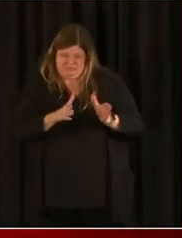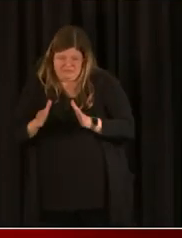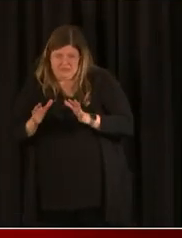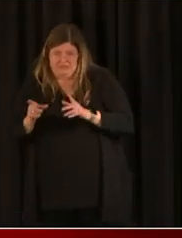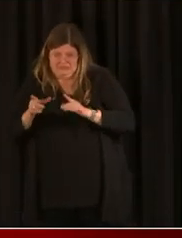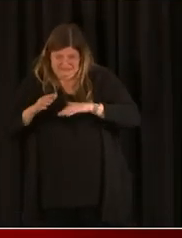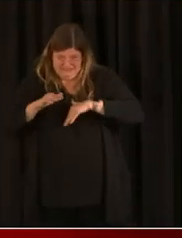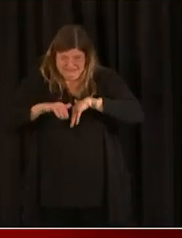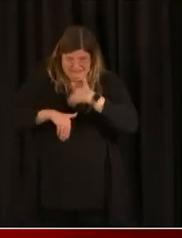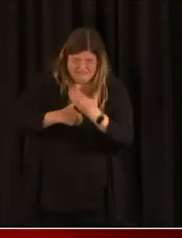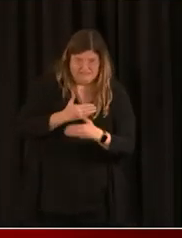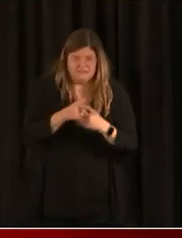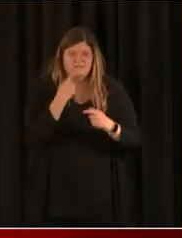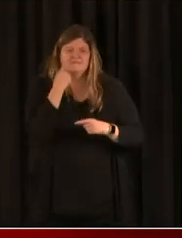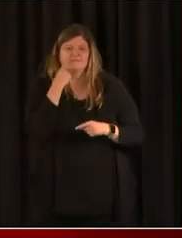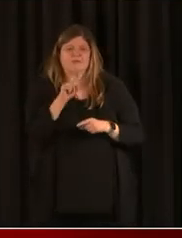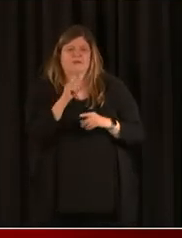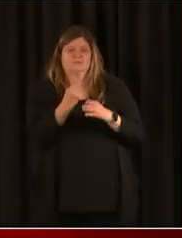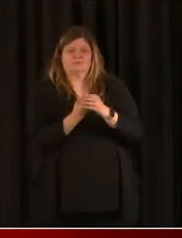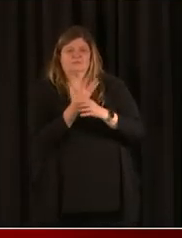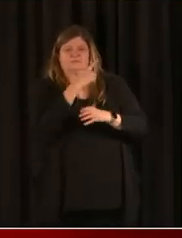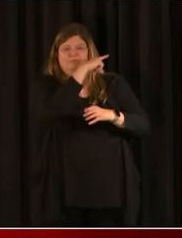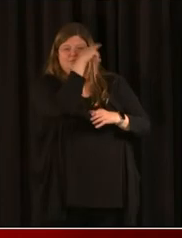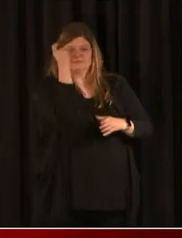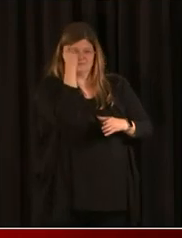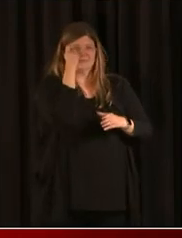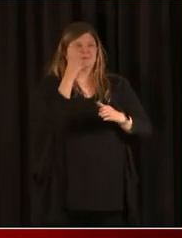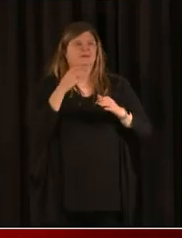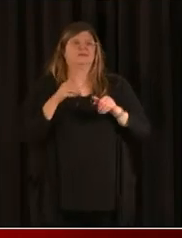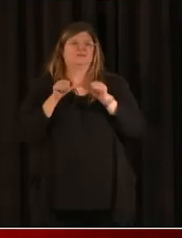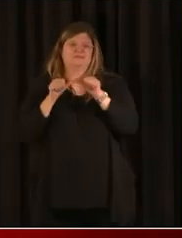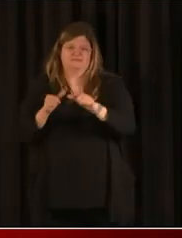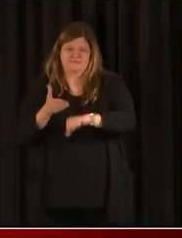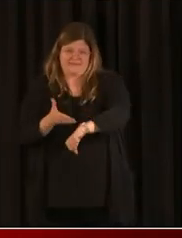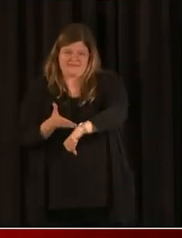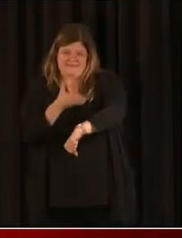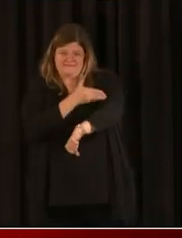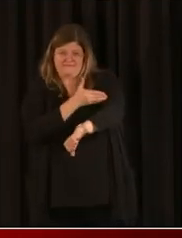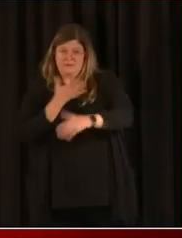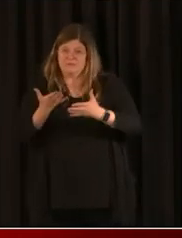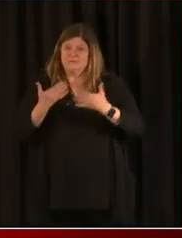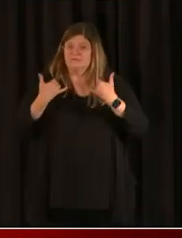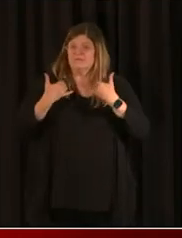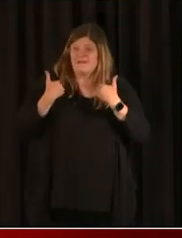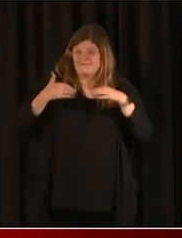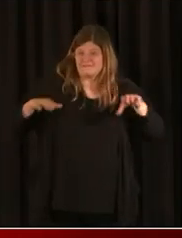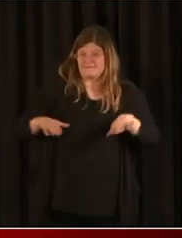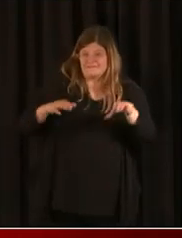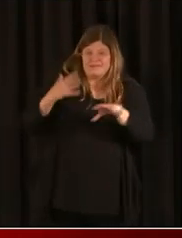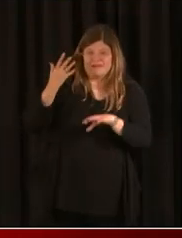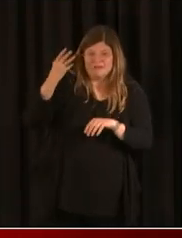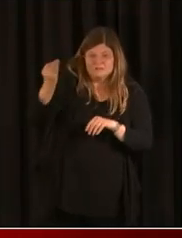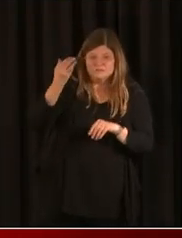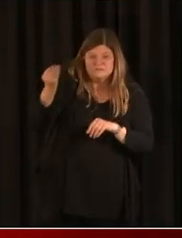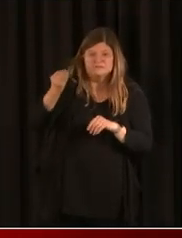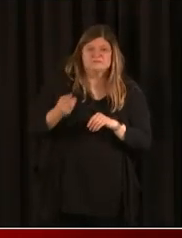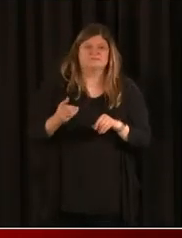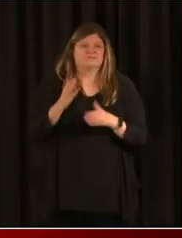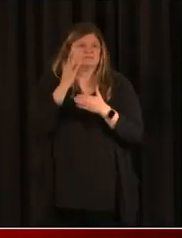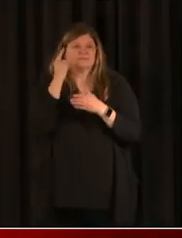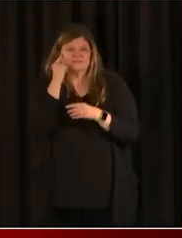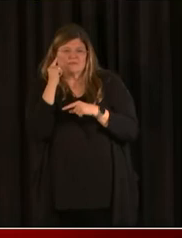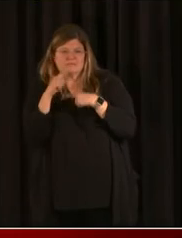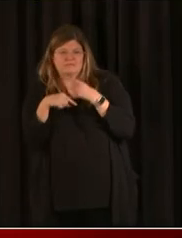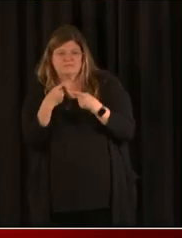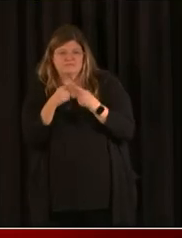include more activities for enrichment. Many of those activities can be done outside. And then we also are thinking about